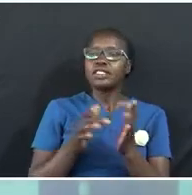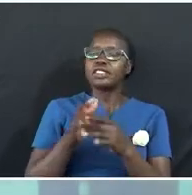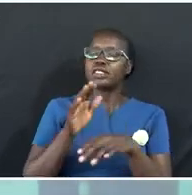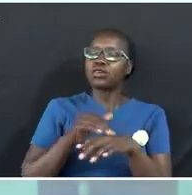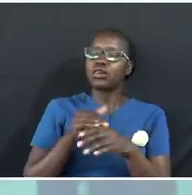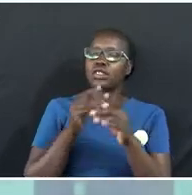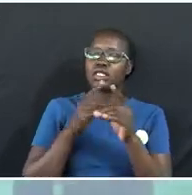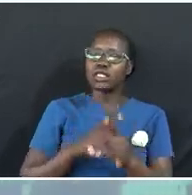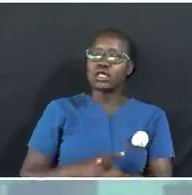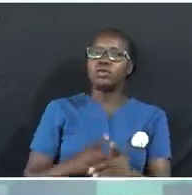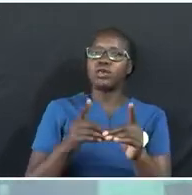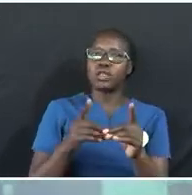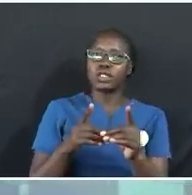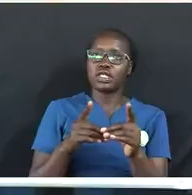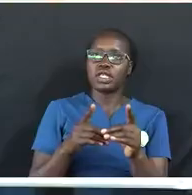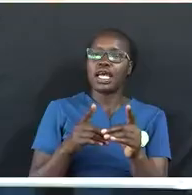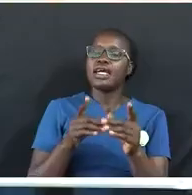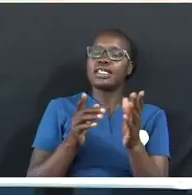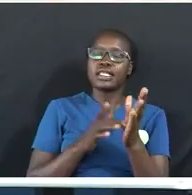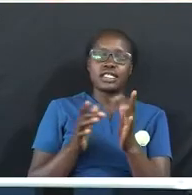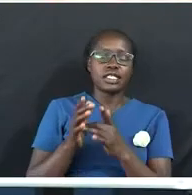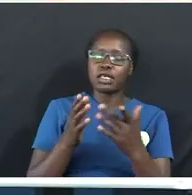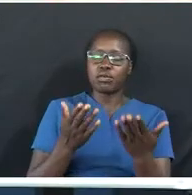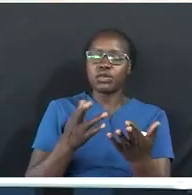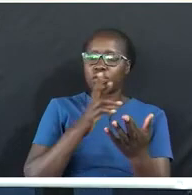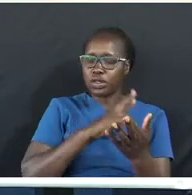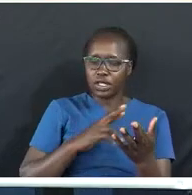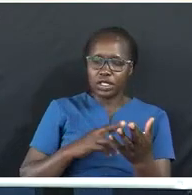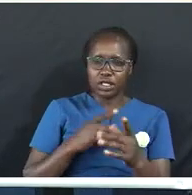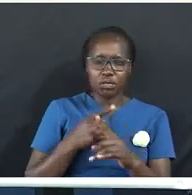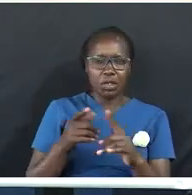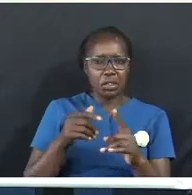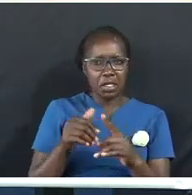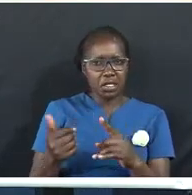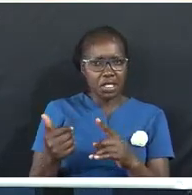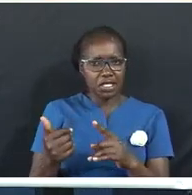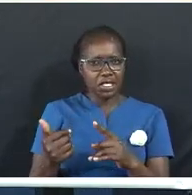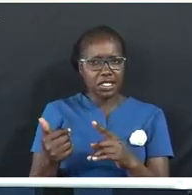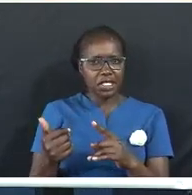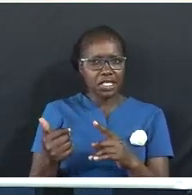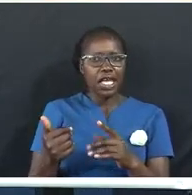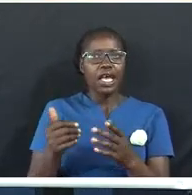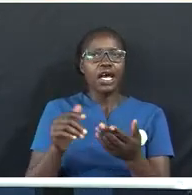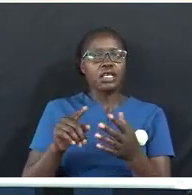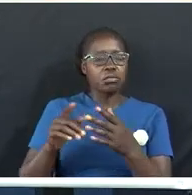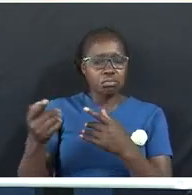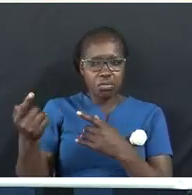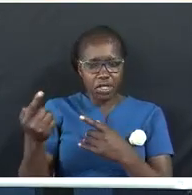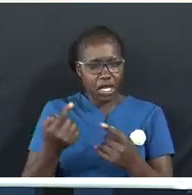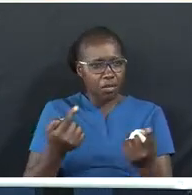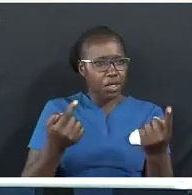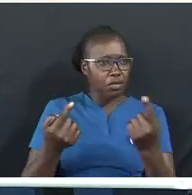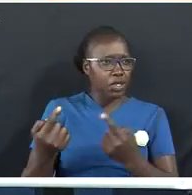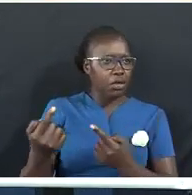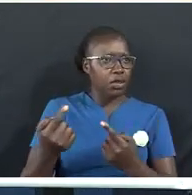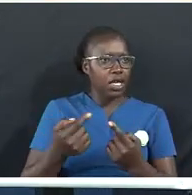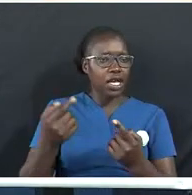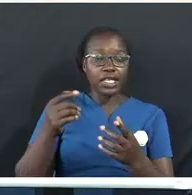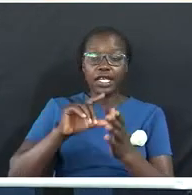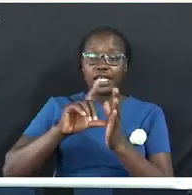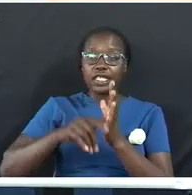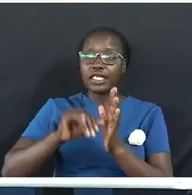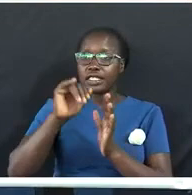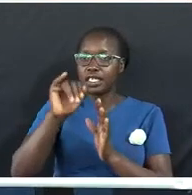disciples. The disciples are with Jesus. But the other 72 will come. And others will come. And by the time Jesus is going to